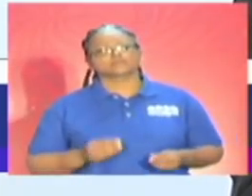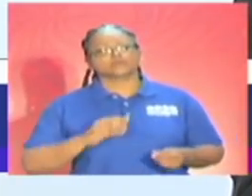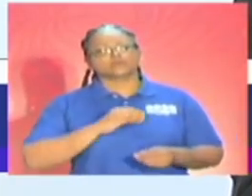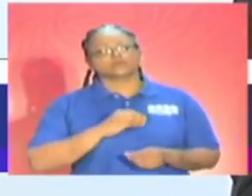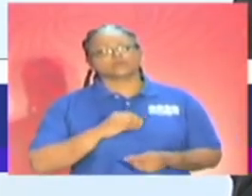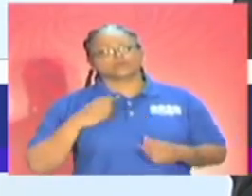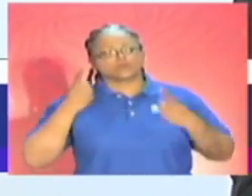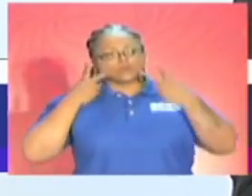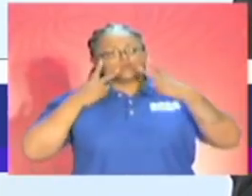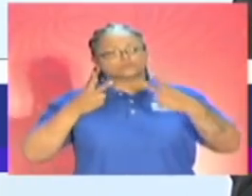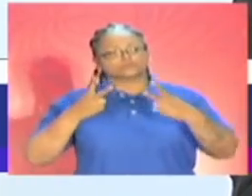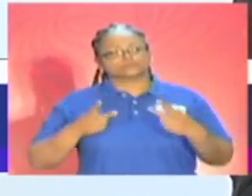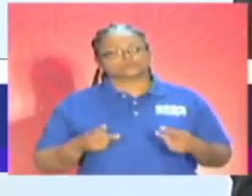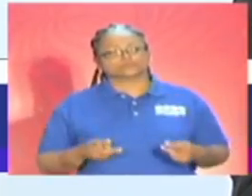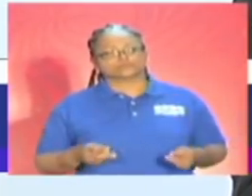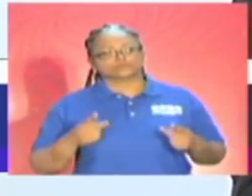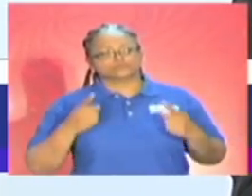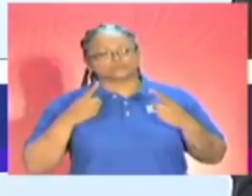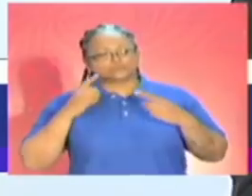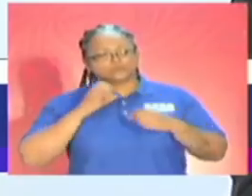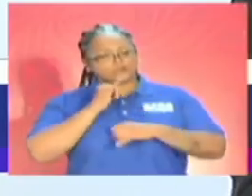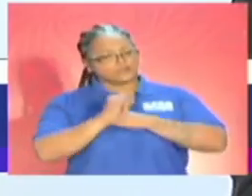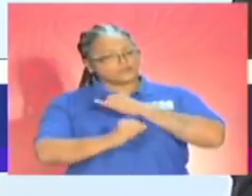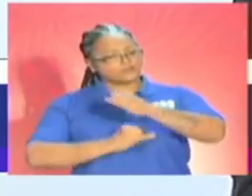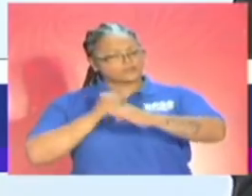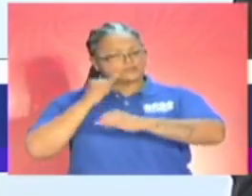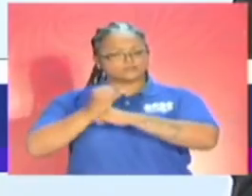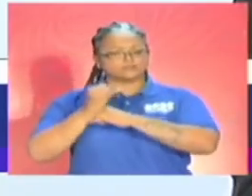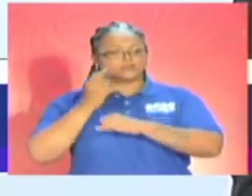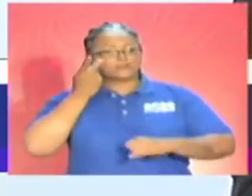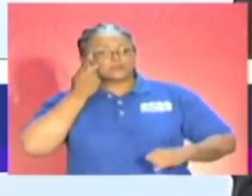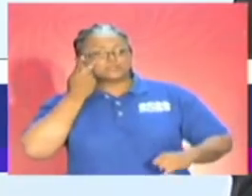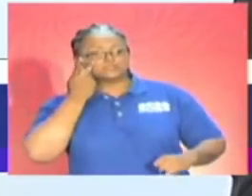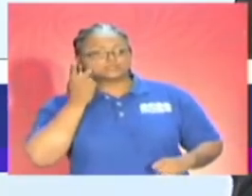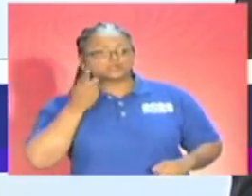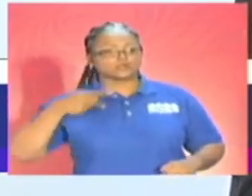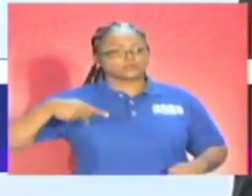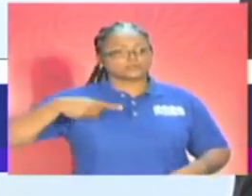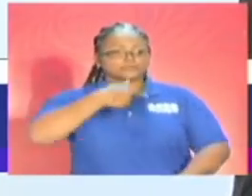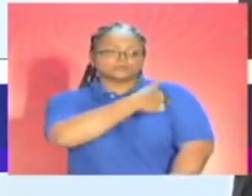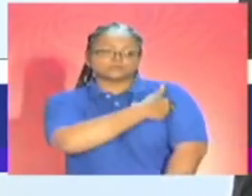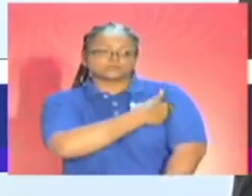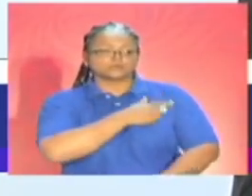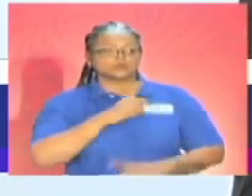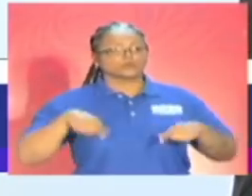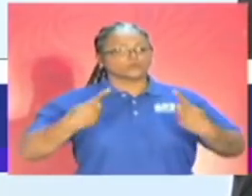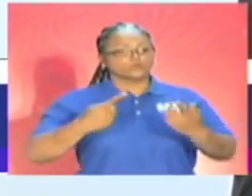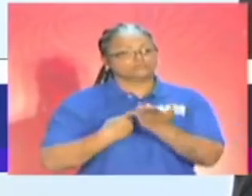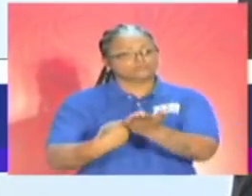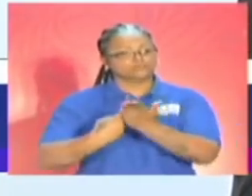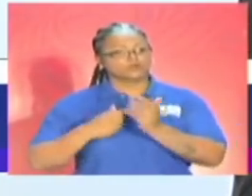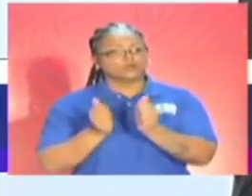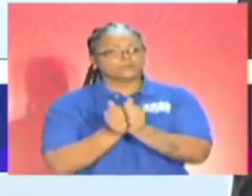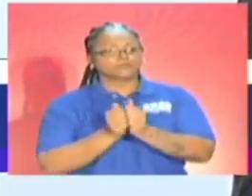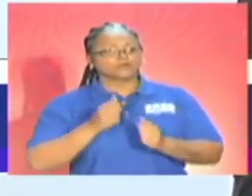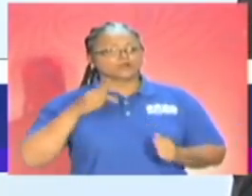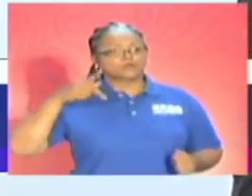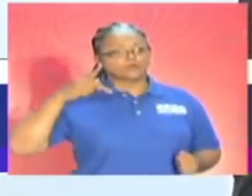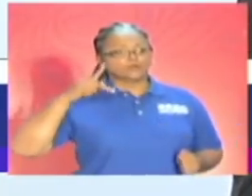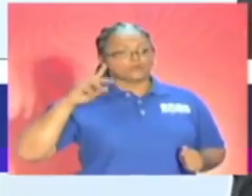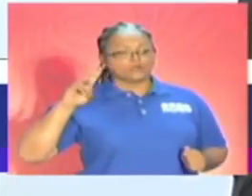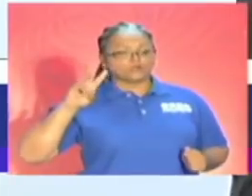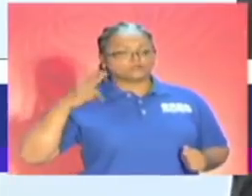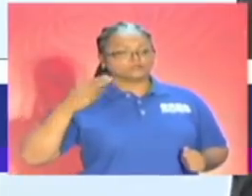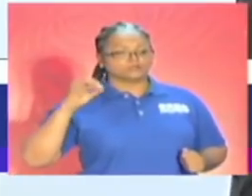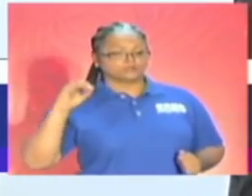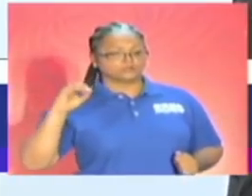with Pfizer being gone before WHO with regards to putting in advice that they should be given a third shot,